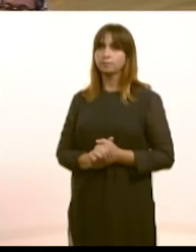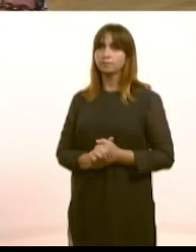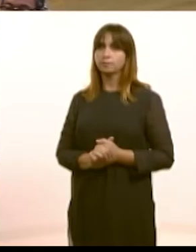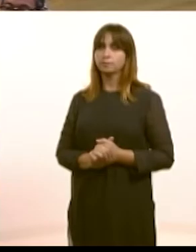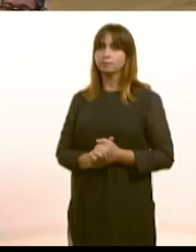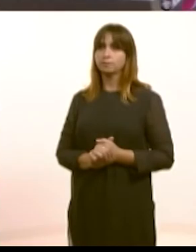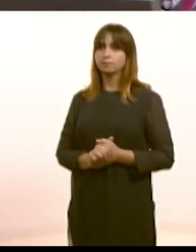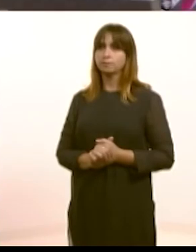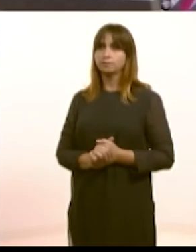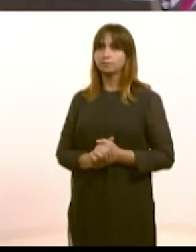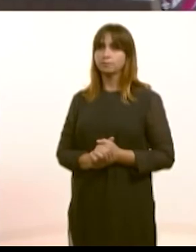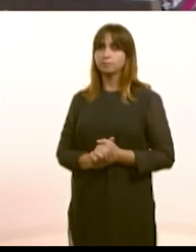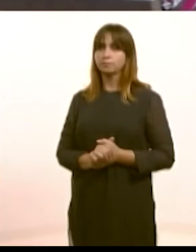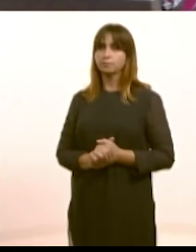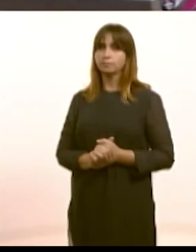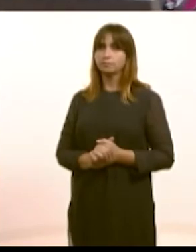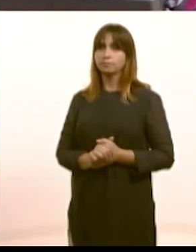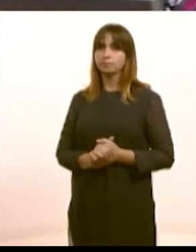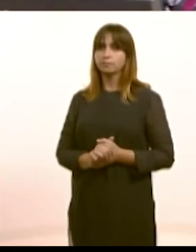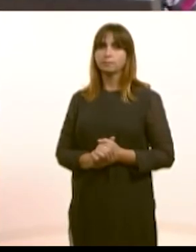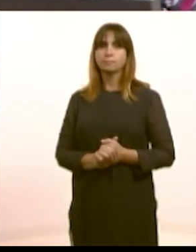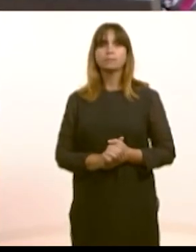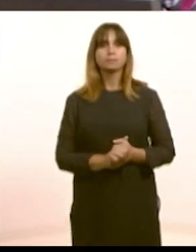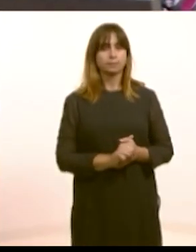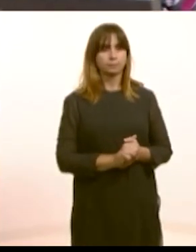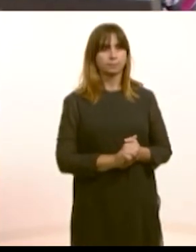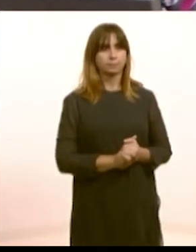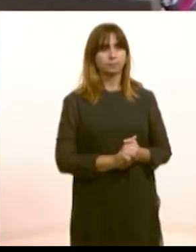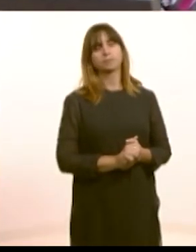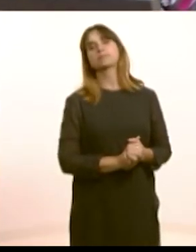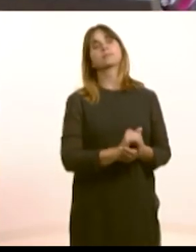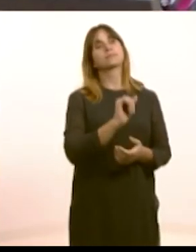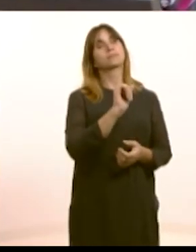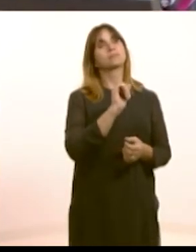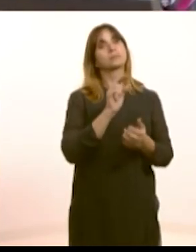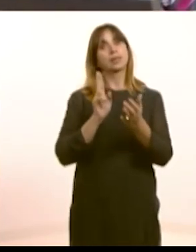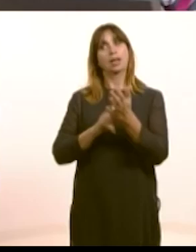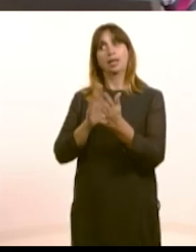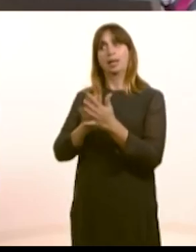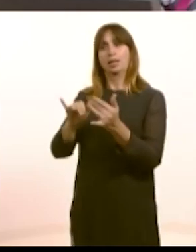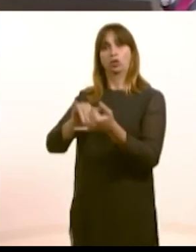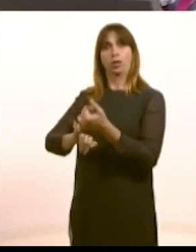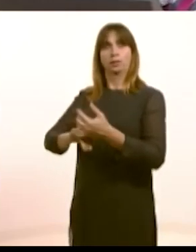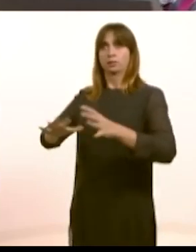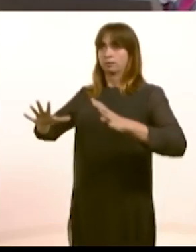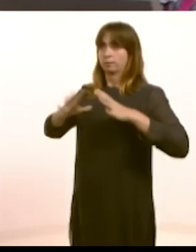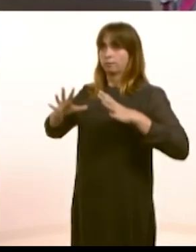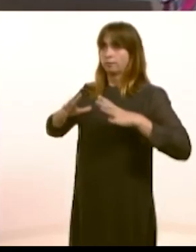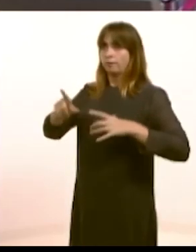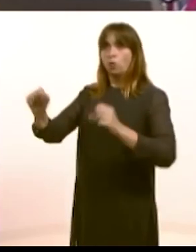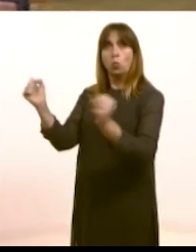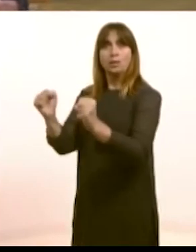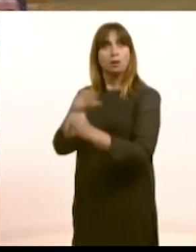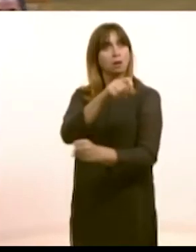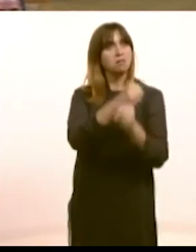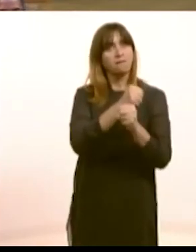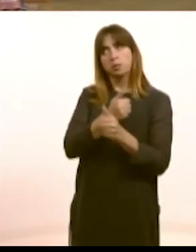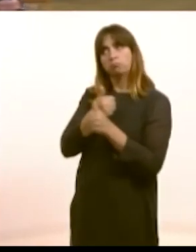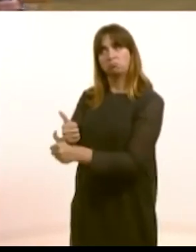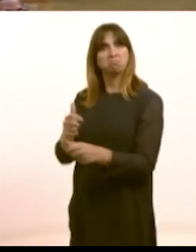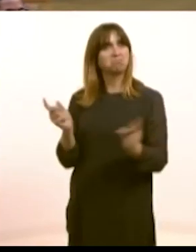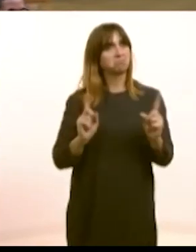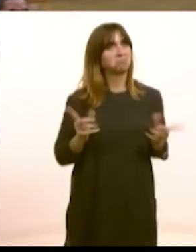First Minister outline the Welsh Government, how the Welsh Government is helping the NHS prepare for the forthcoming winter? Well, we'll continue